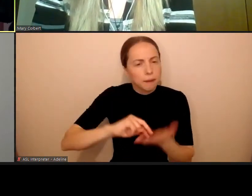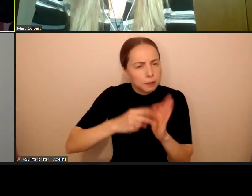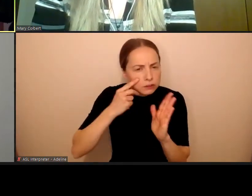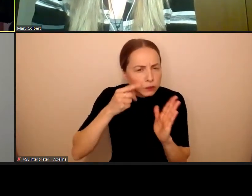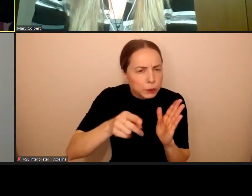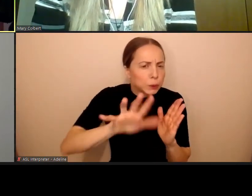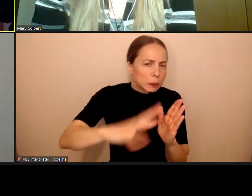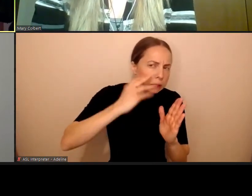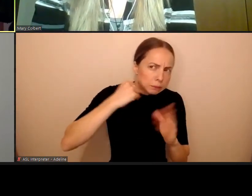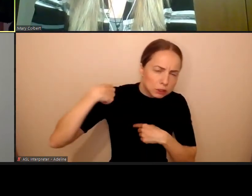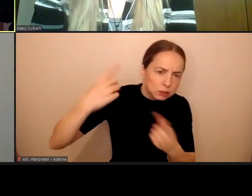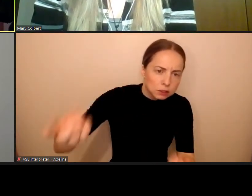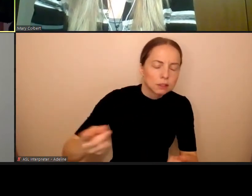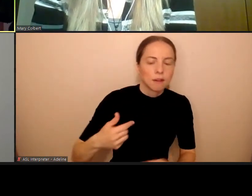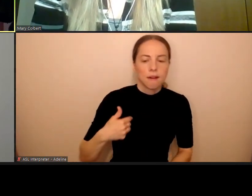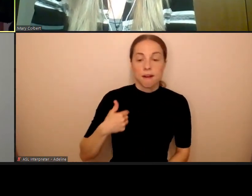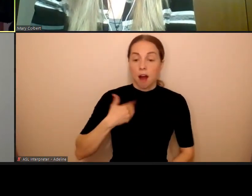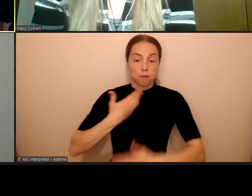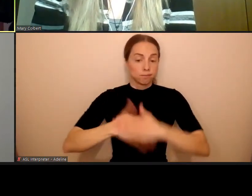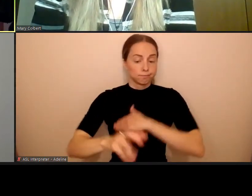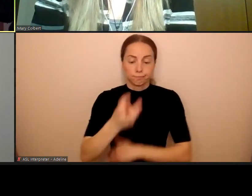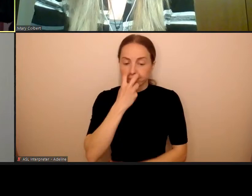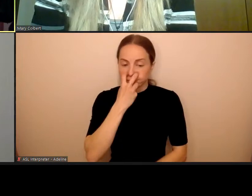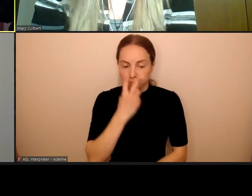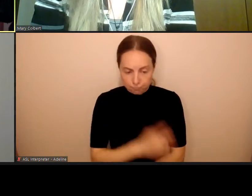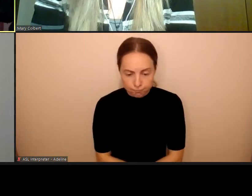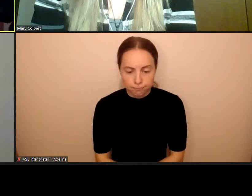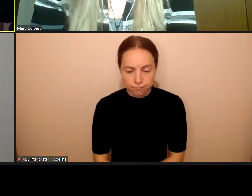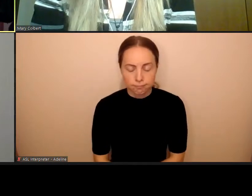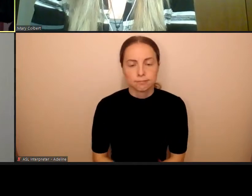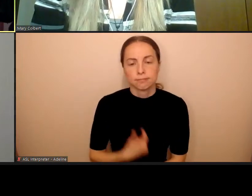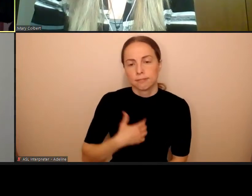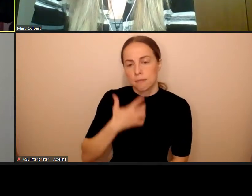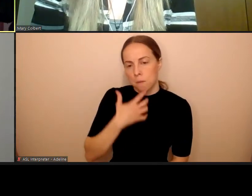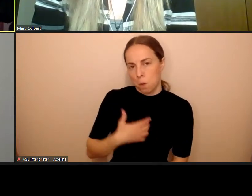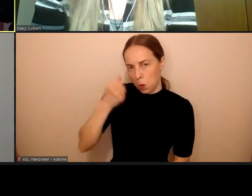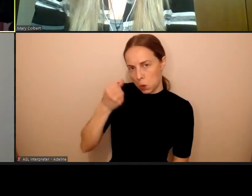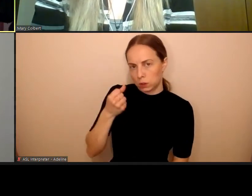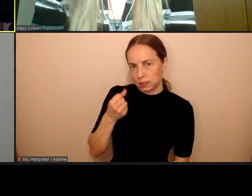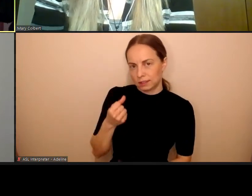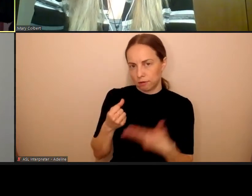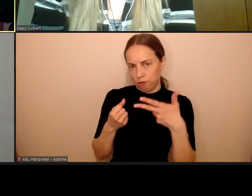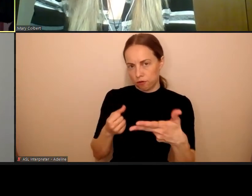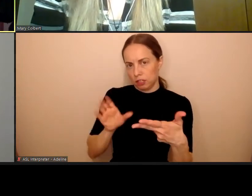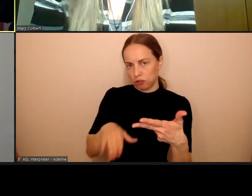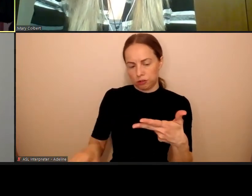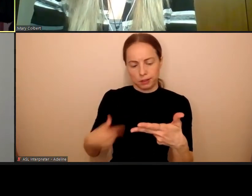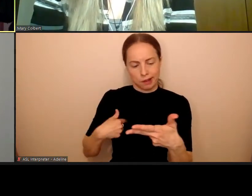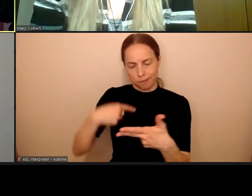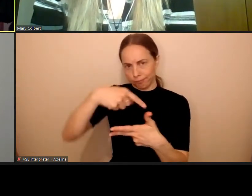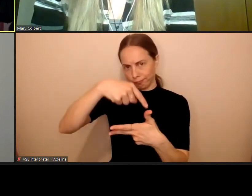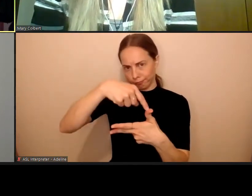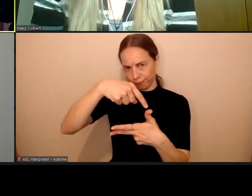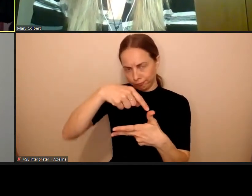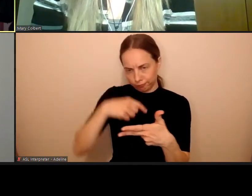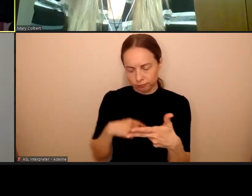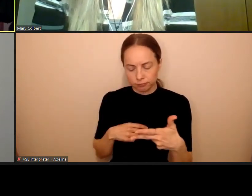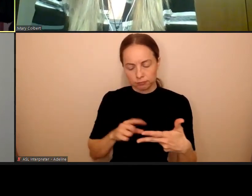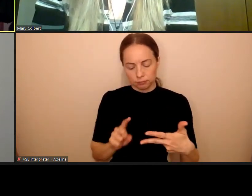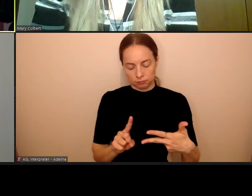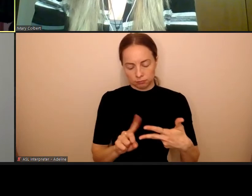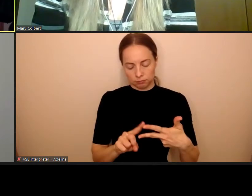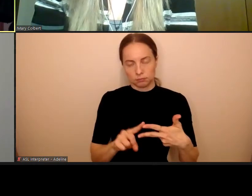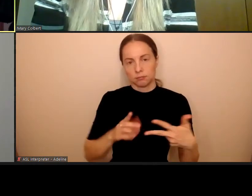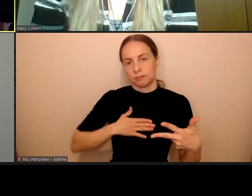I have been blind from birth, and I'm the oldest of 3 children. The middle child,